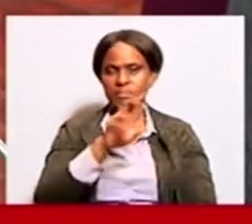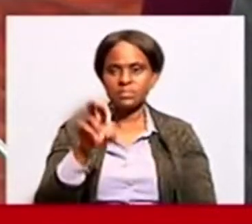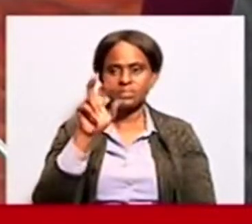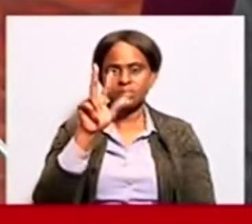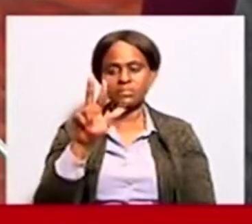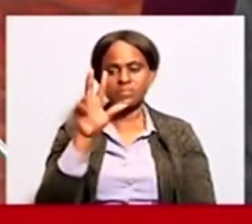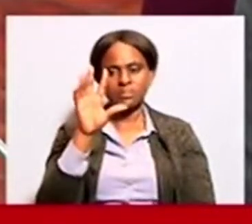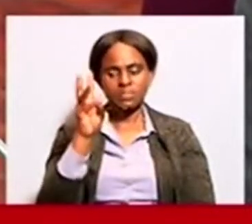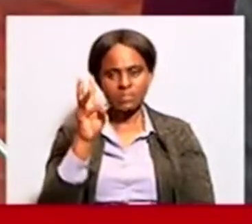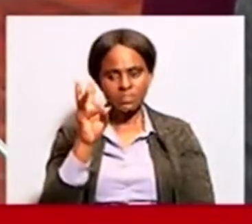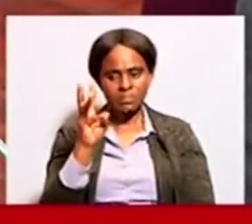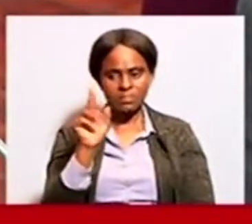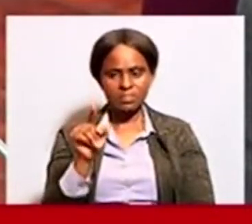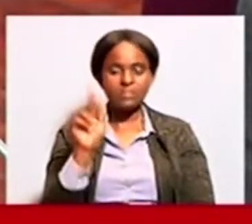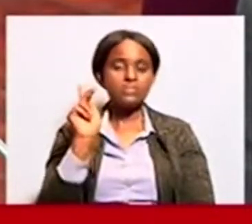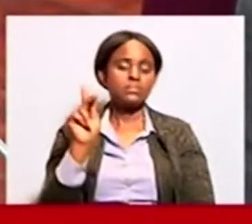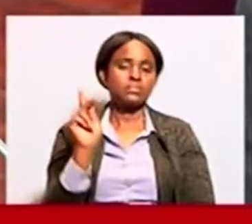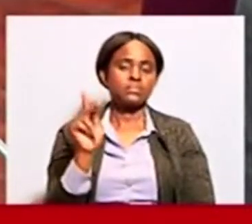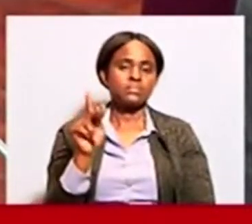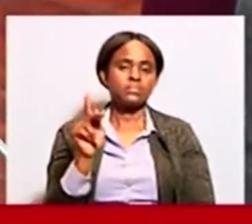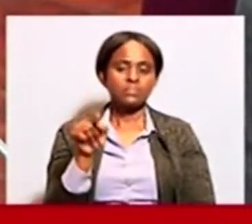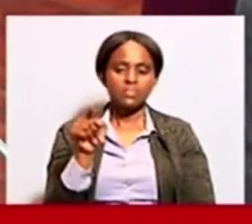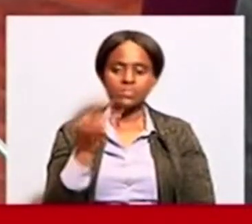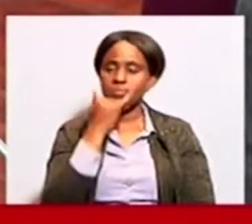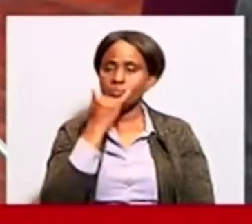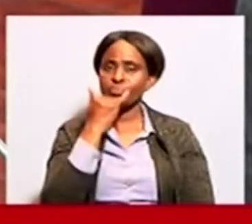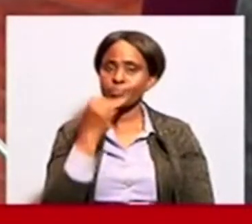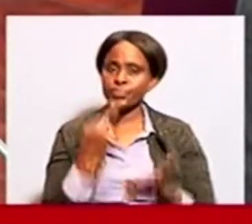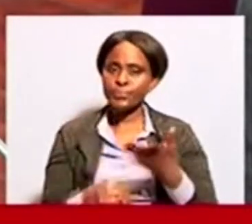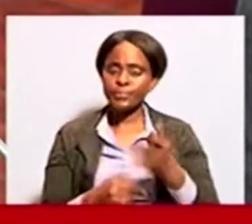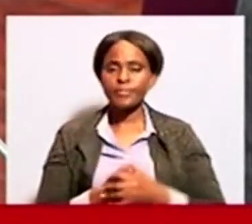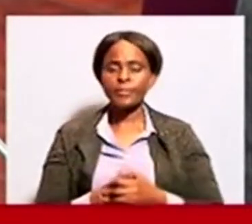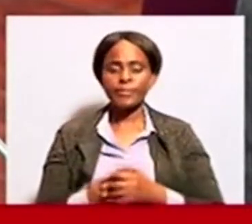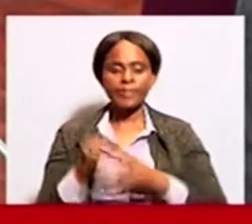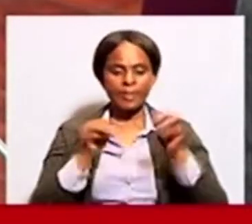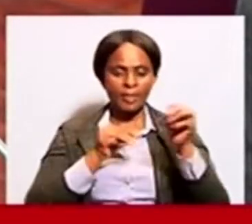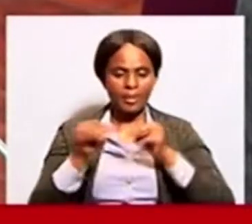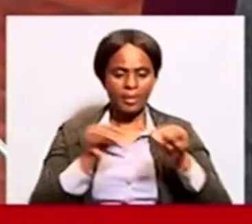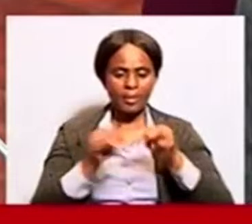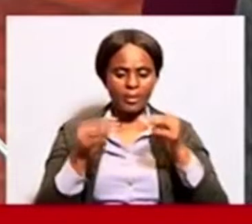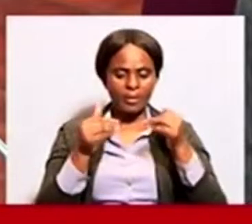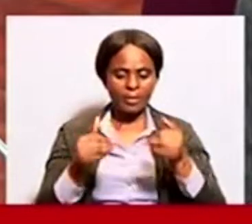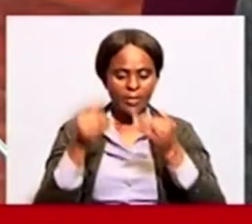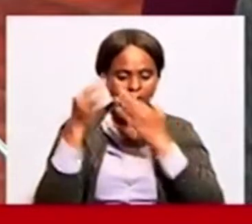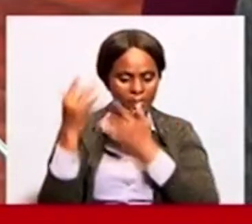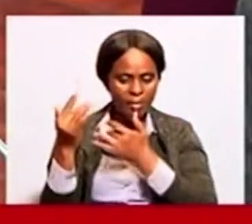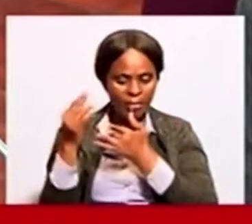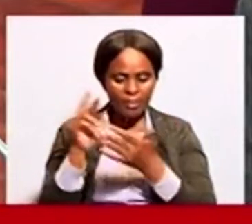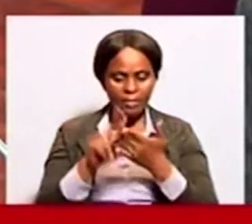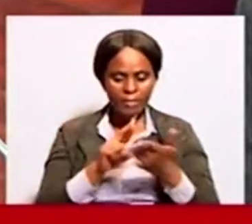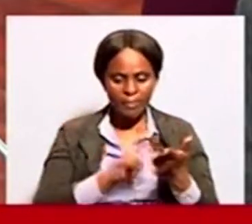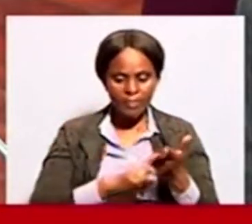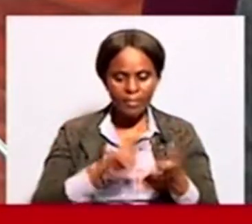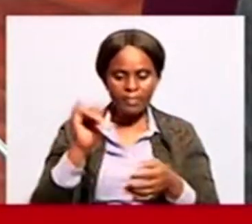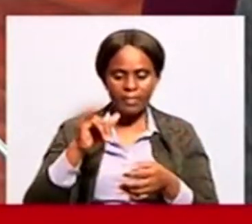4,767,236 kwacha. Cause of the query, management wishes to report